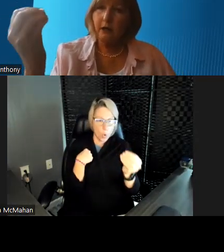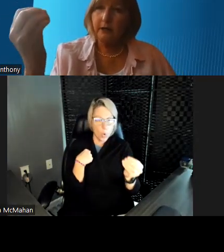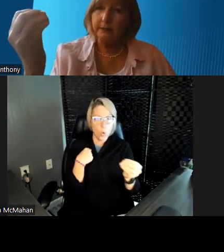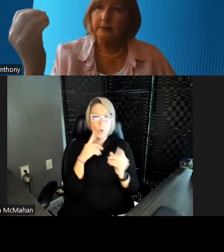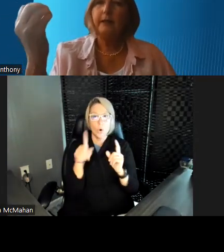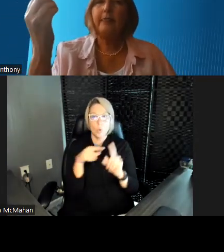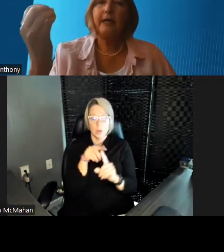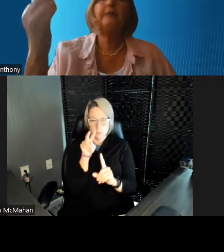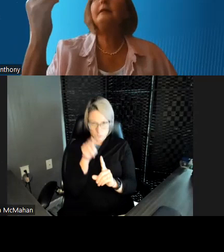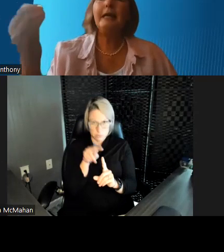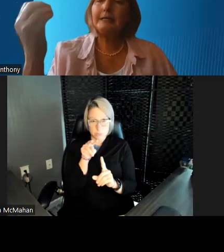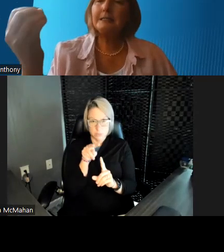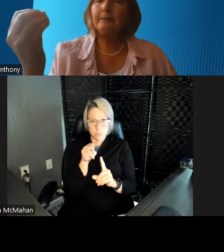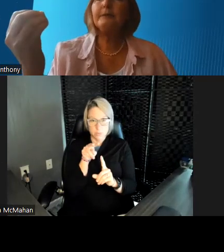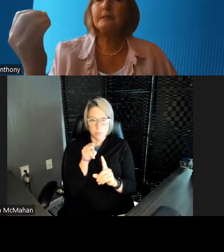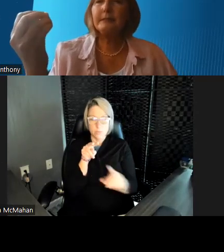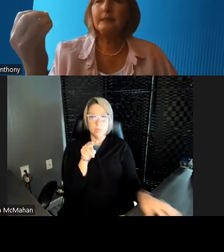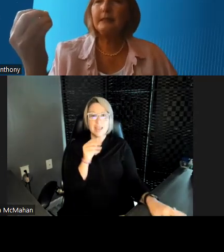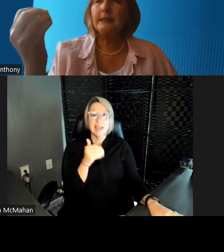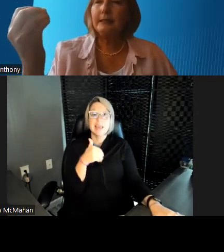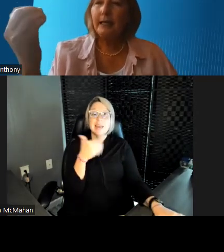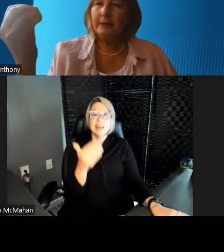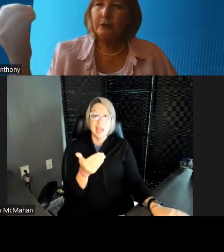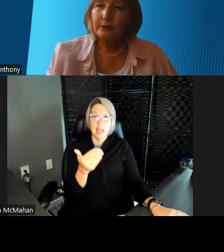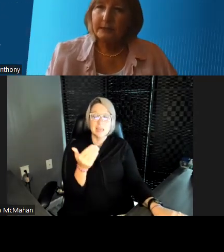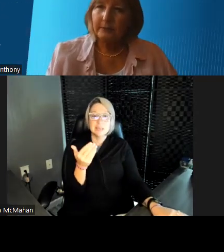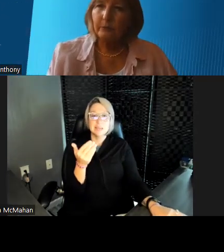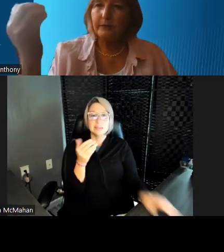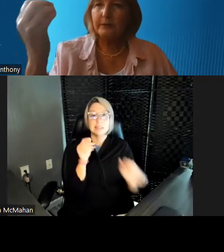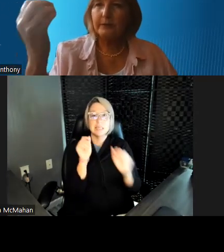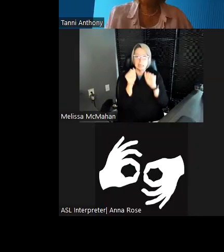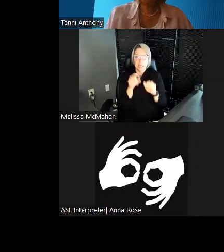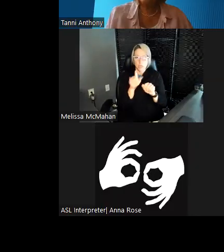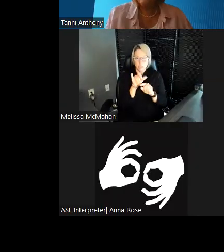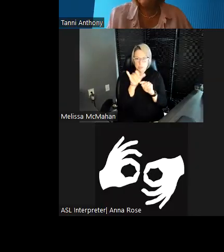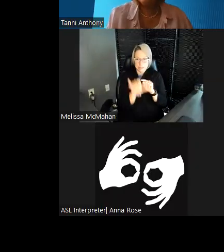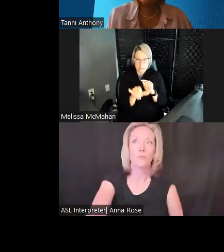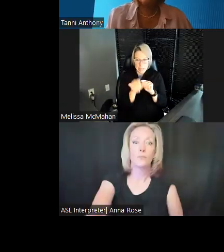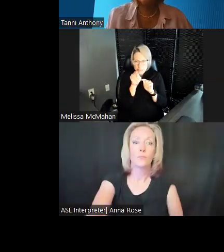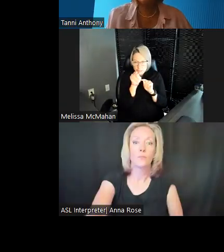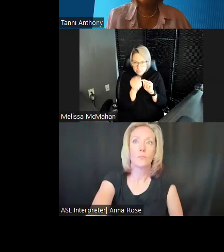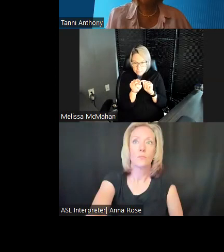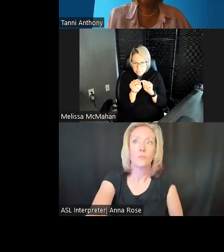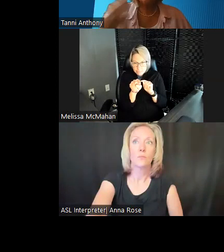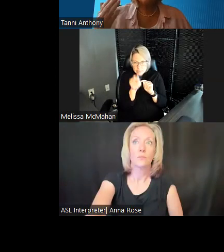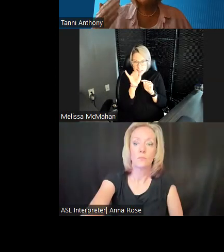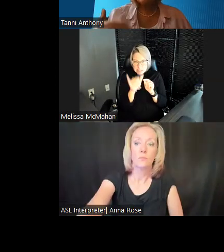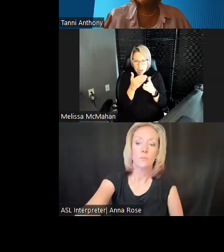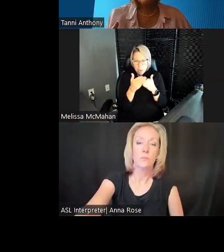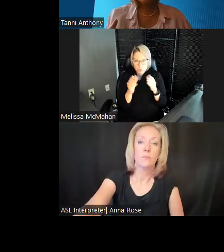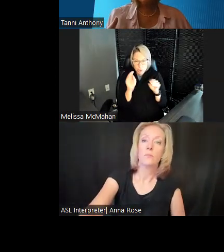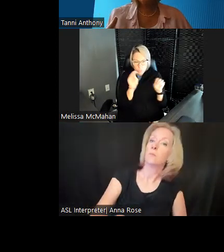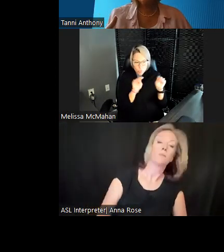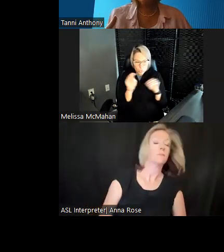lock on, then the next step is to see, can you stay with it as that object moves? So you'll just